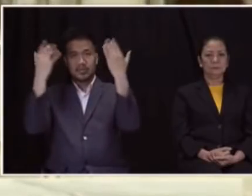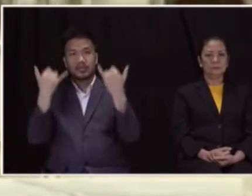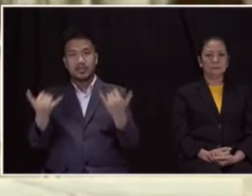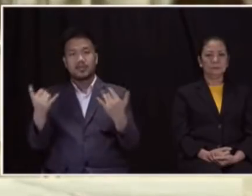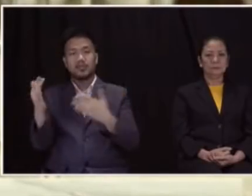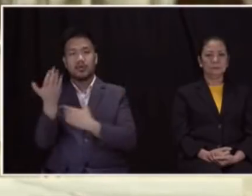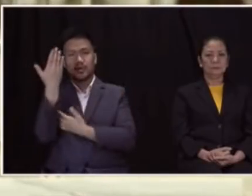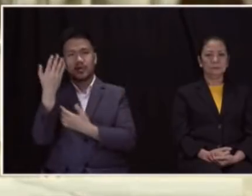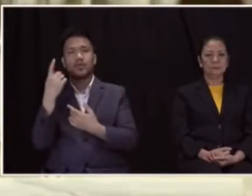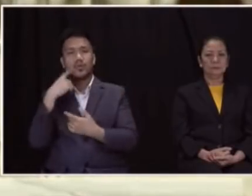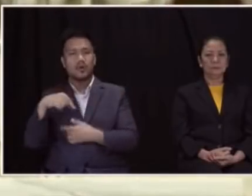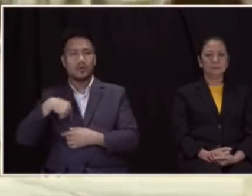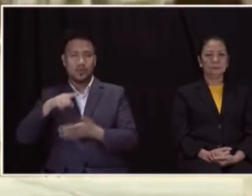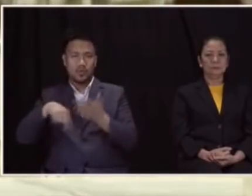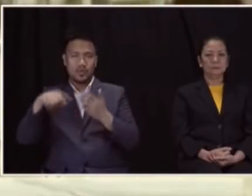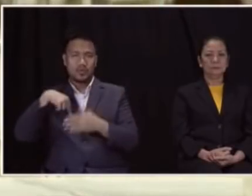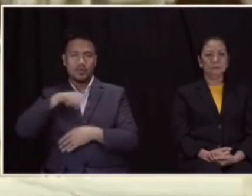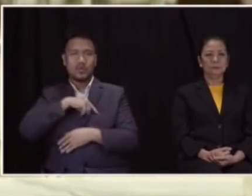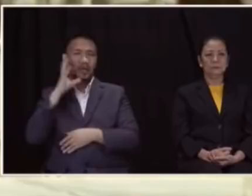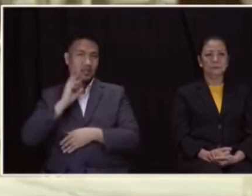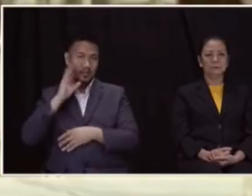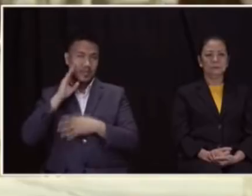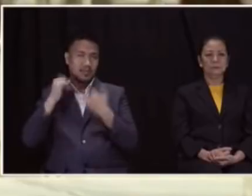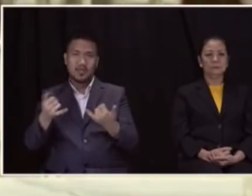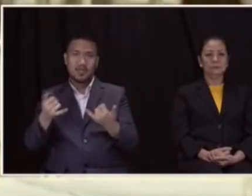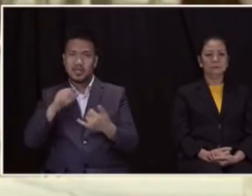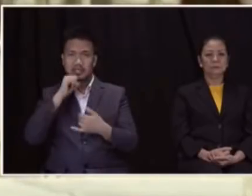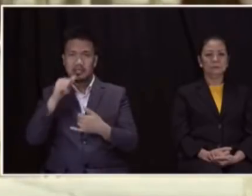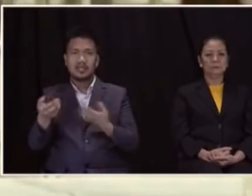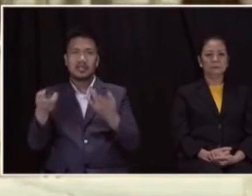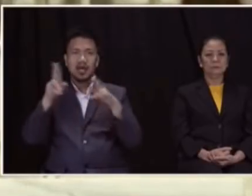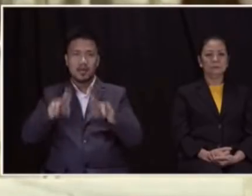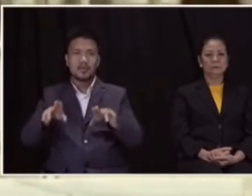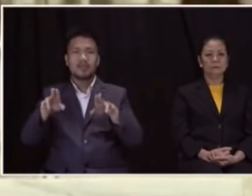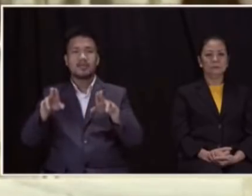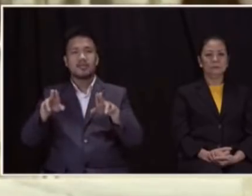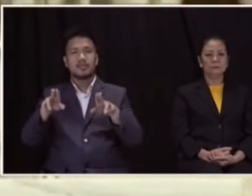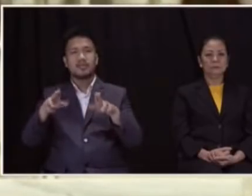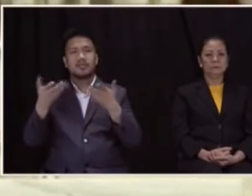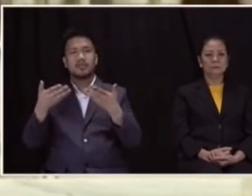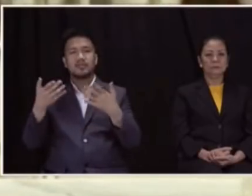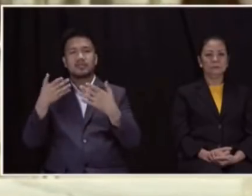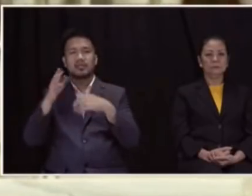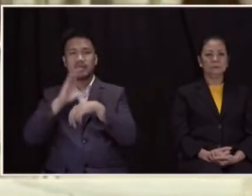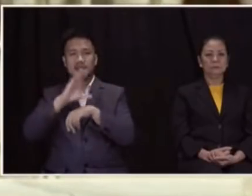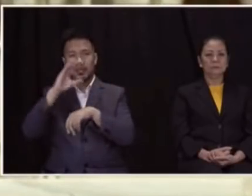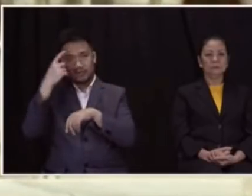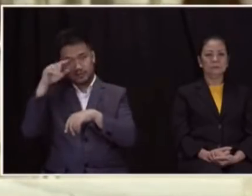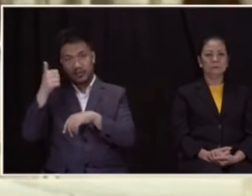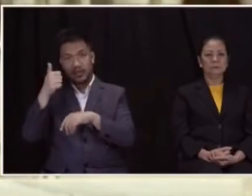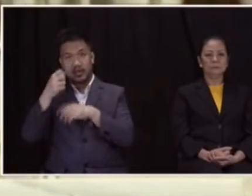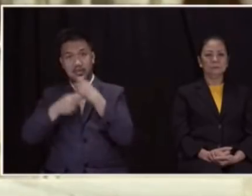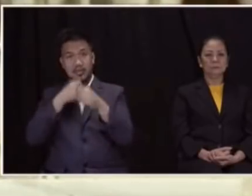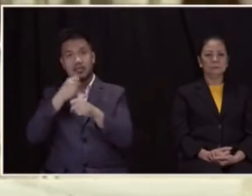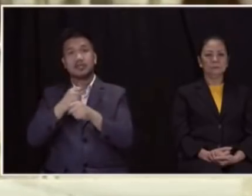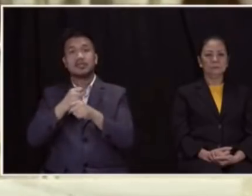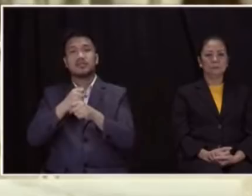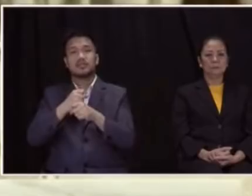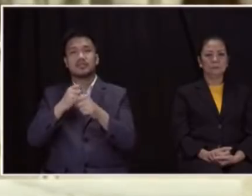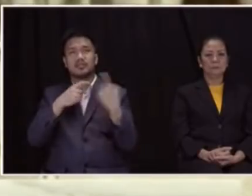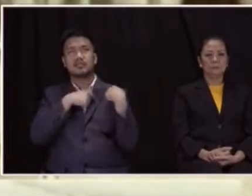have experienced today has not happened in this cathedral for almost 10 years, since the day